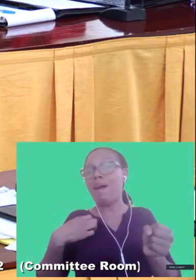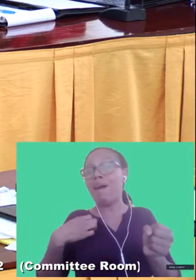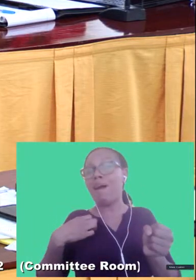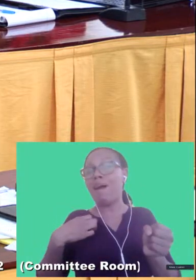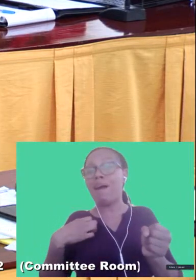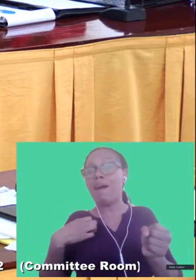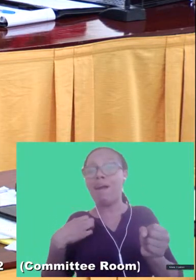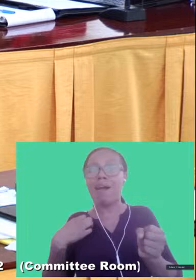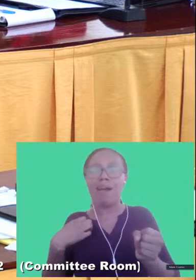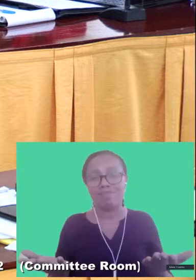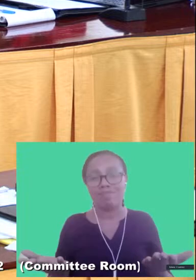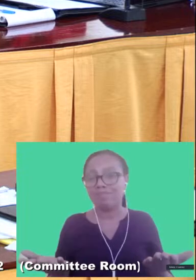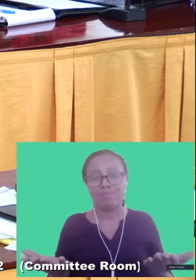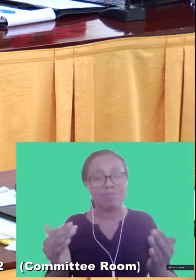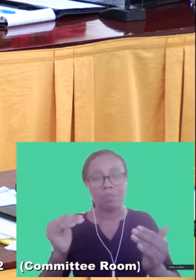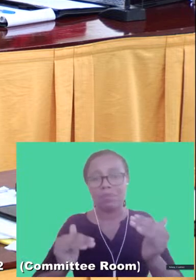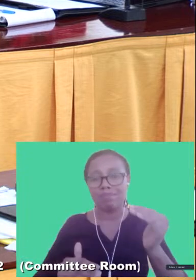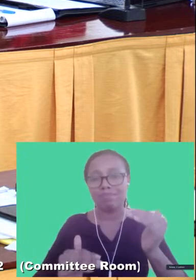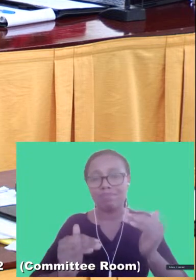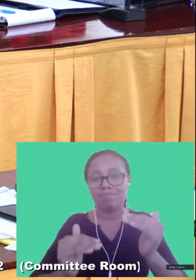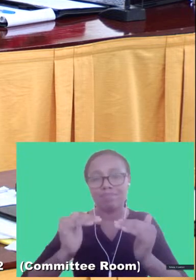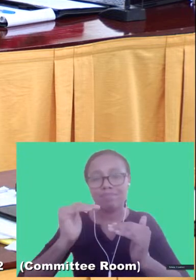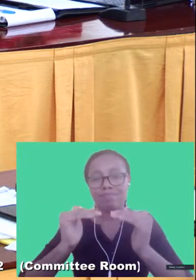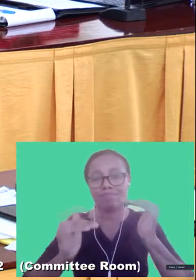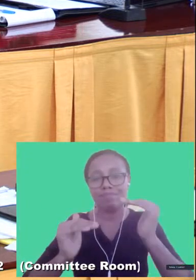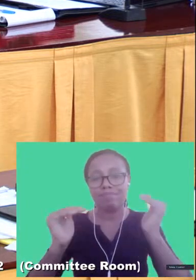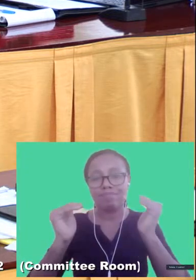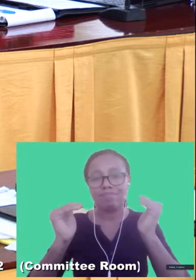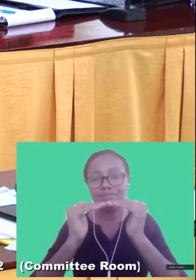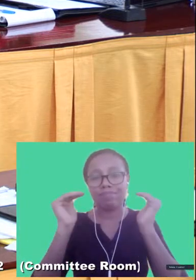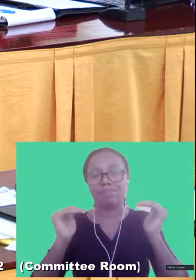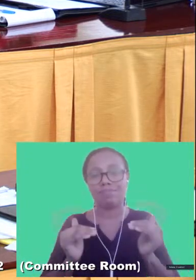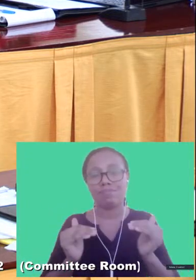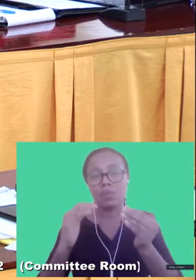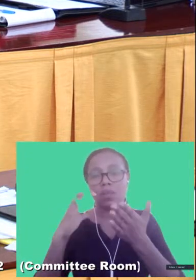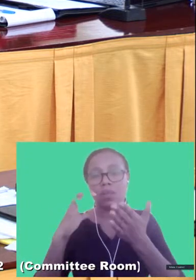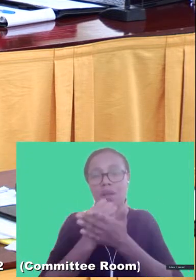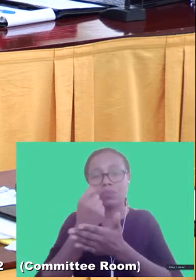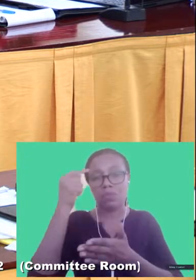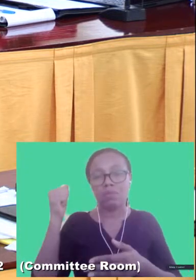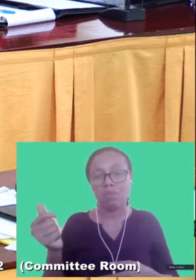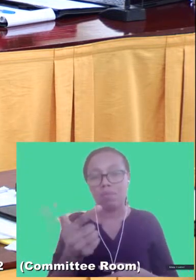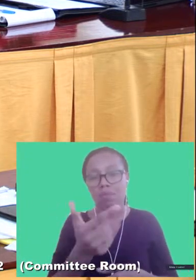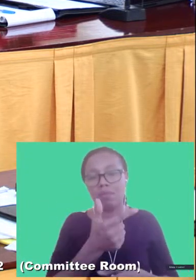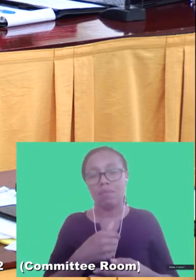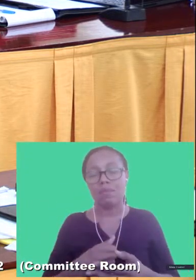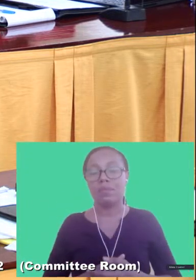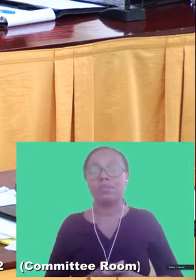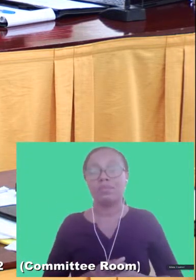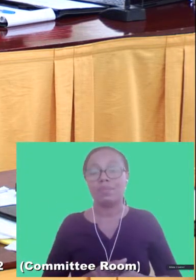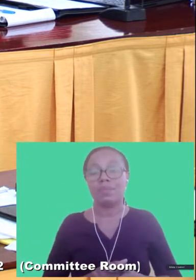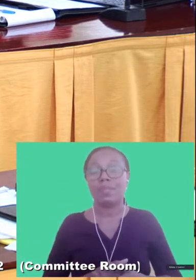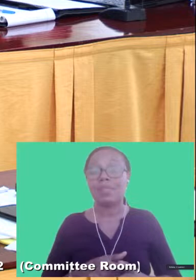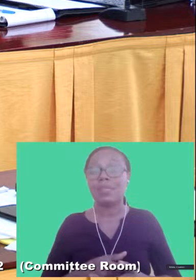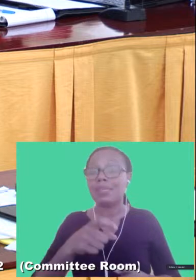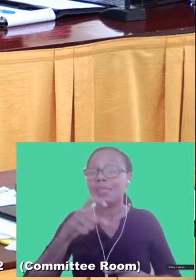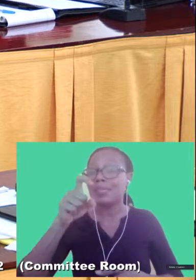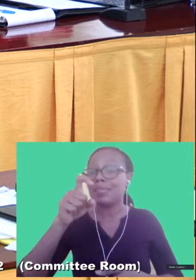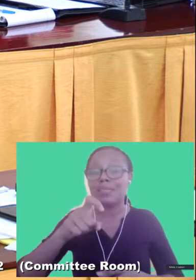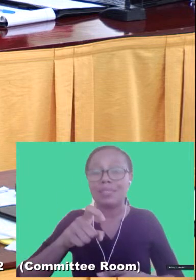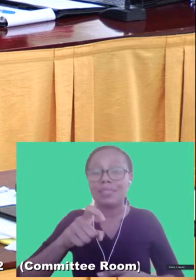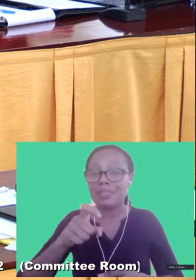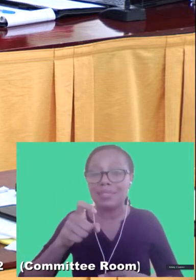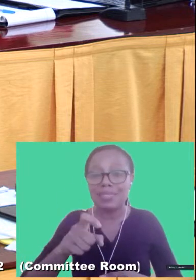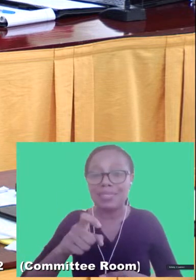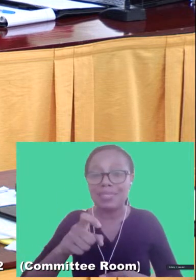some length just now, access to capital. And I believe that this business of